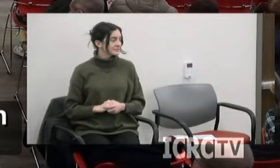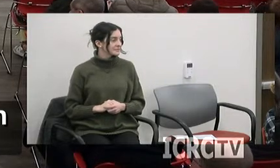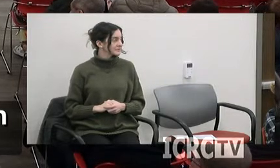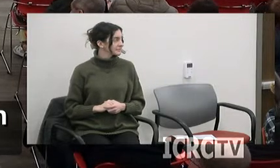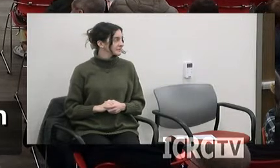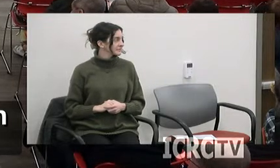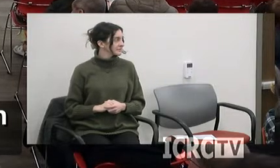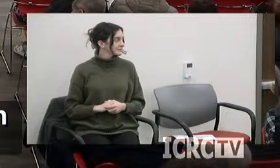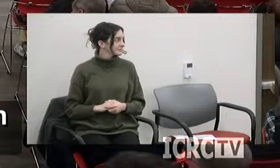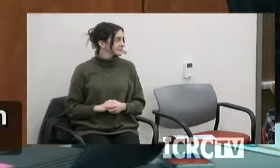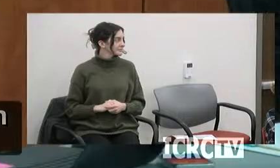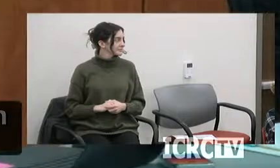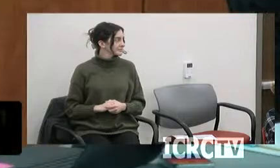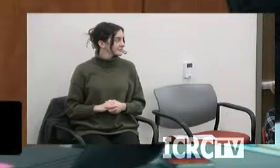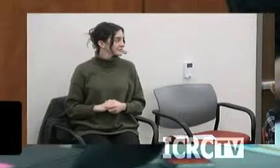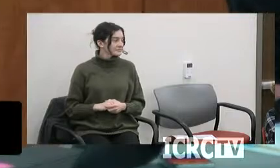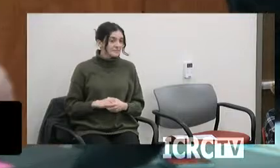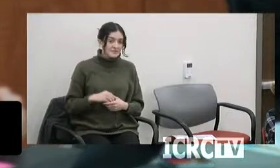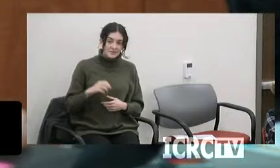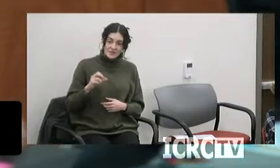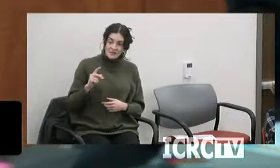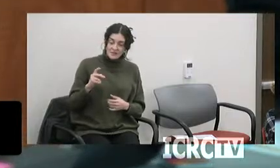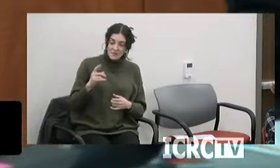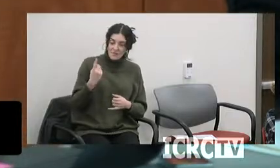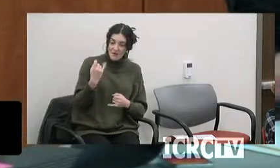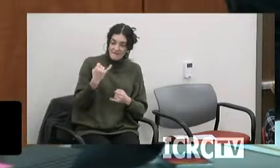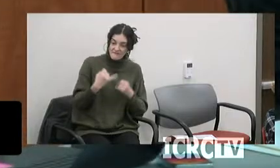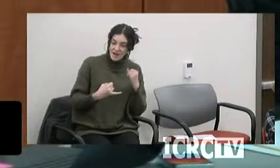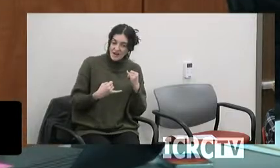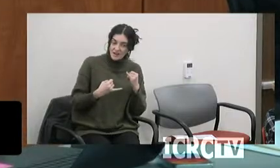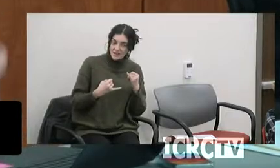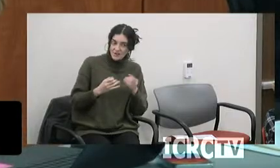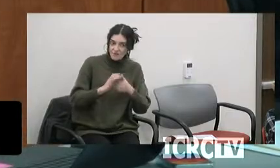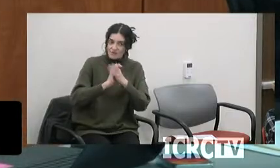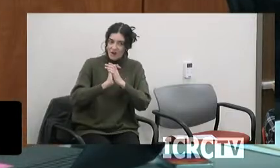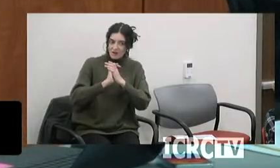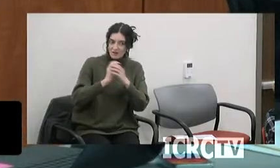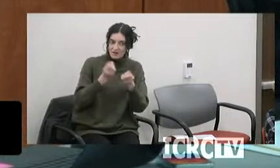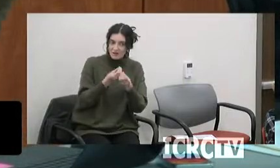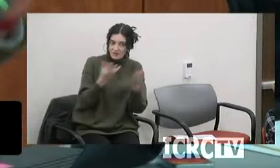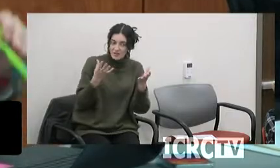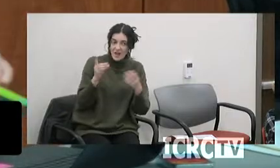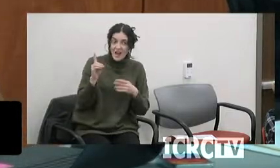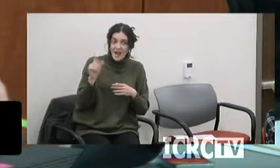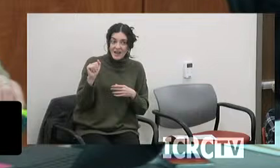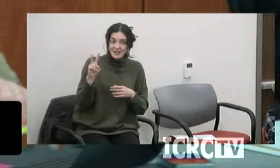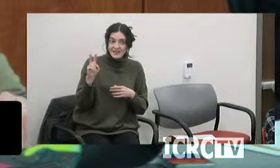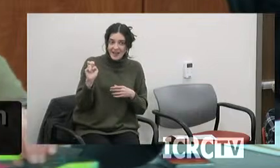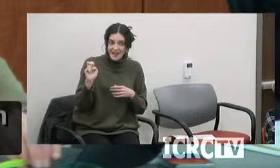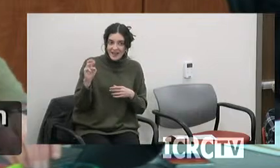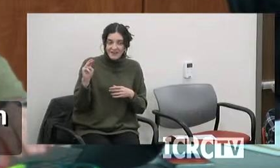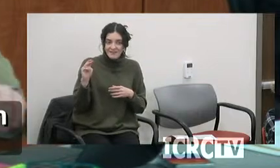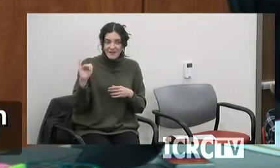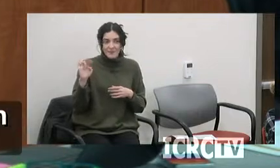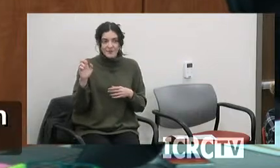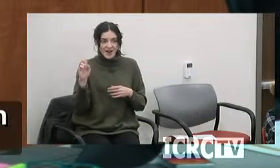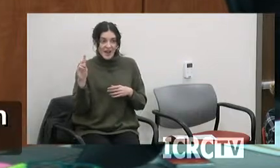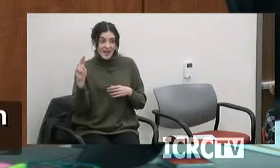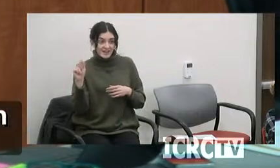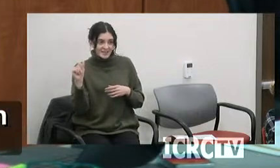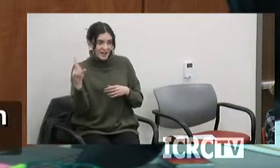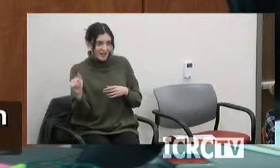All right, we have one final recognition, and that is the recognition of Dave Miranda, our board president. Tonight